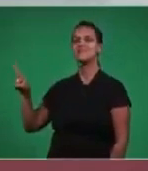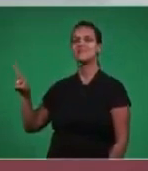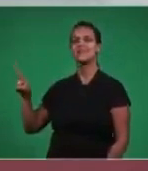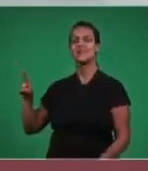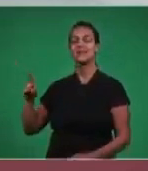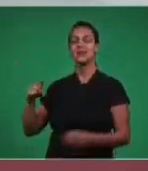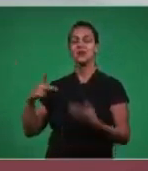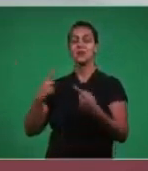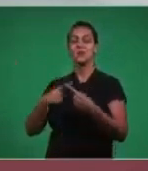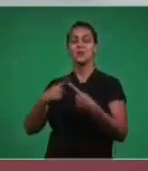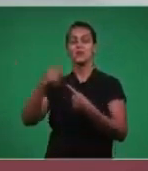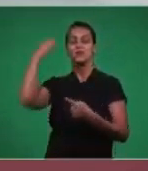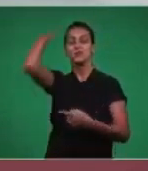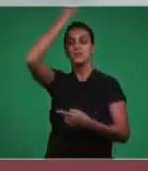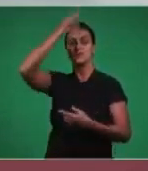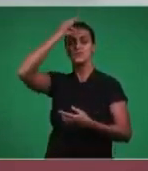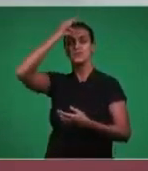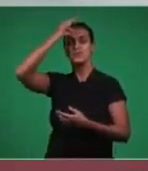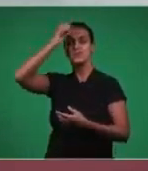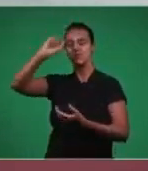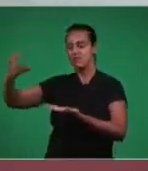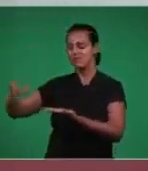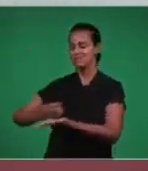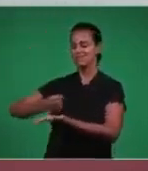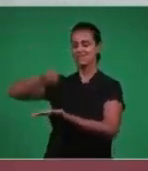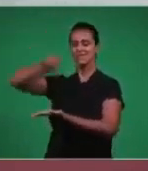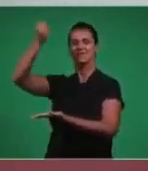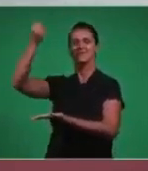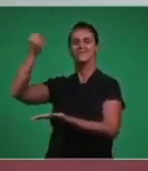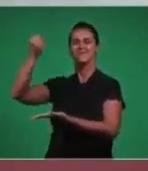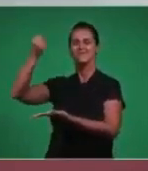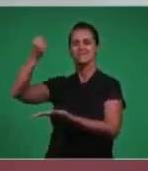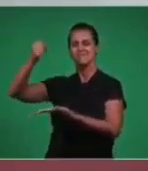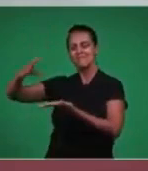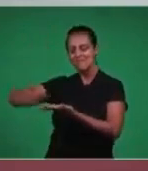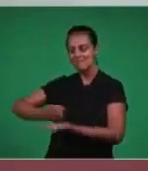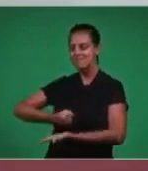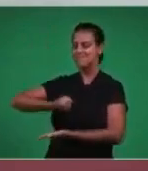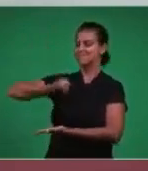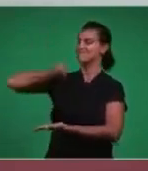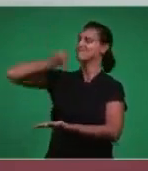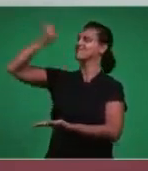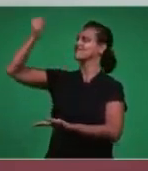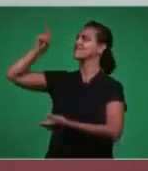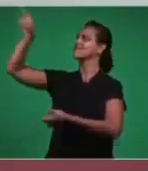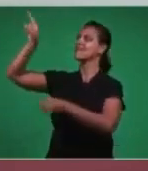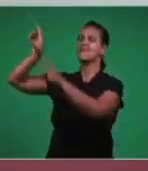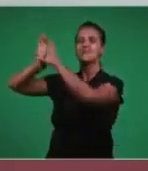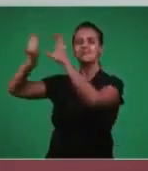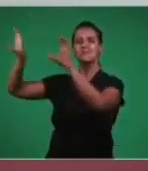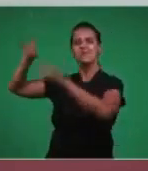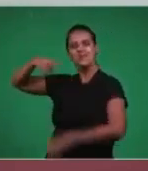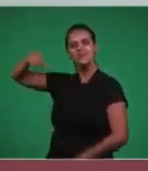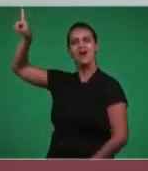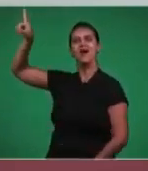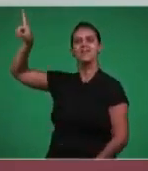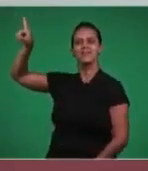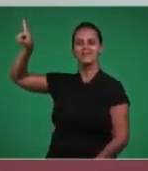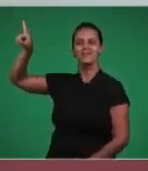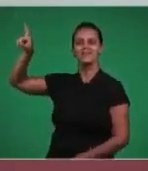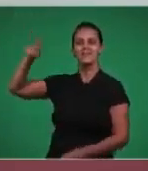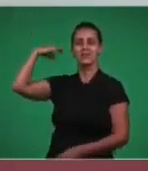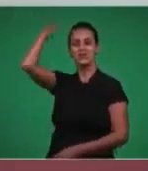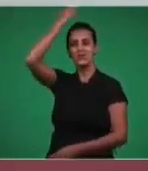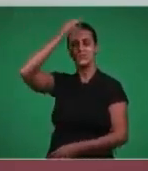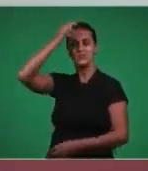The Holy Spirit will take this church because it has this genetics of eternity and go to eternity. The Holy Spirit is going to